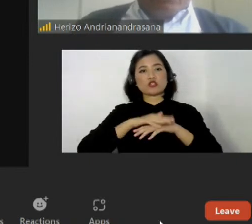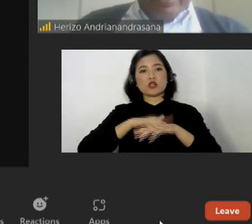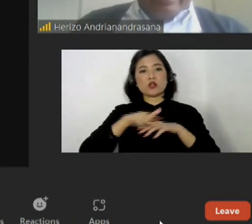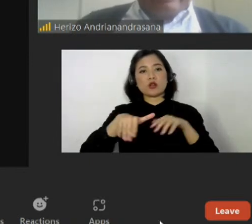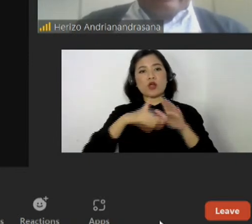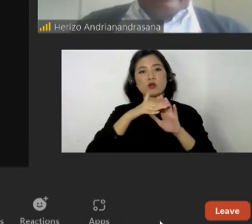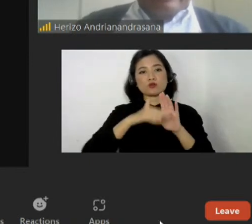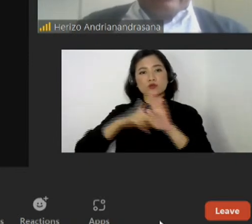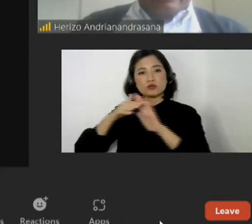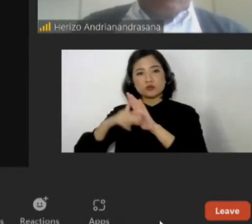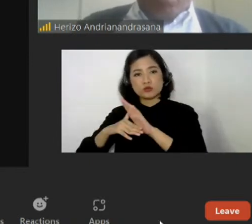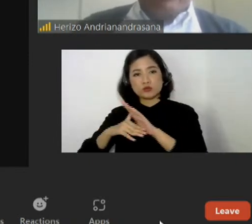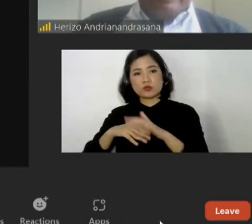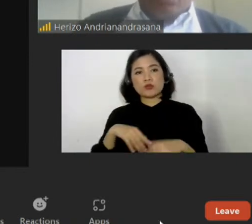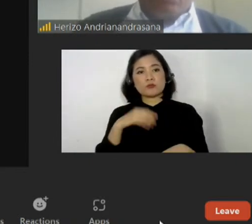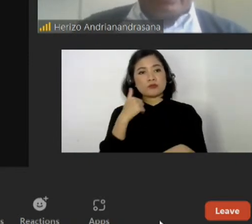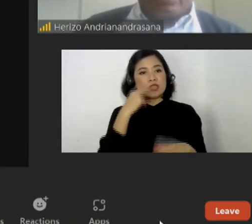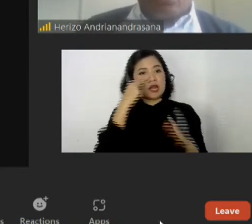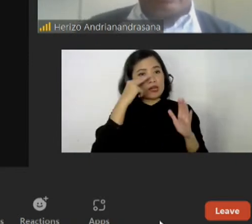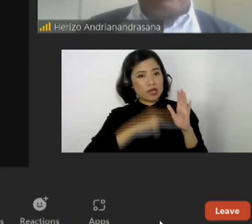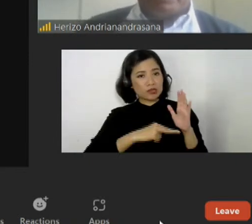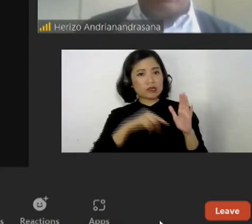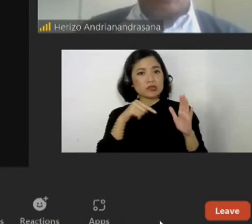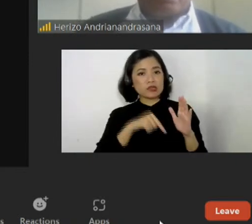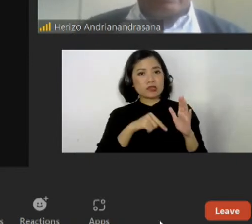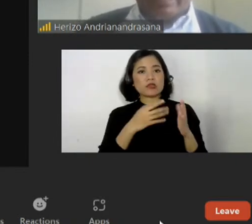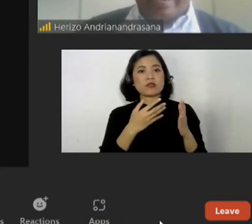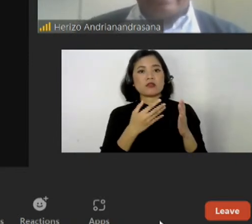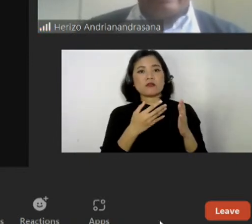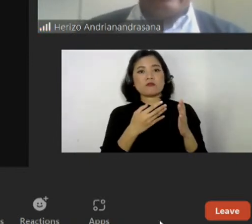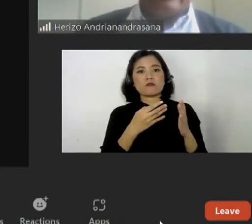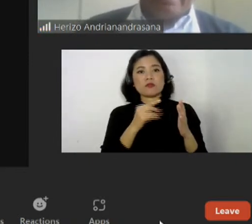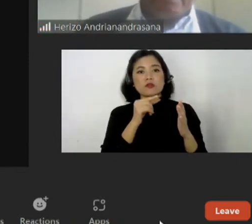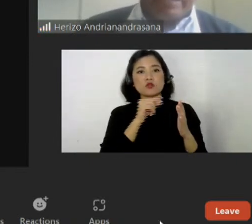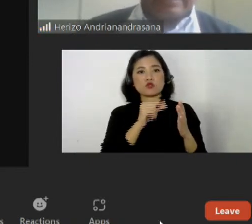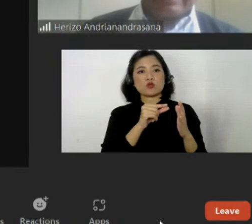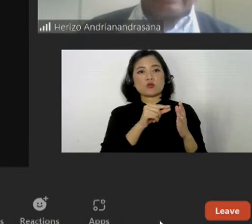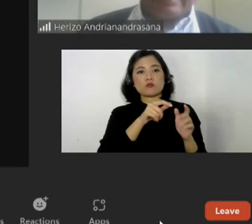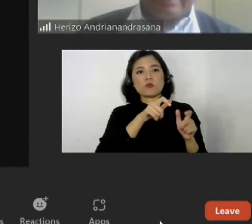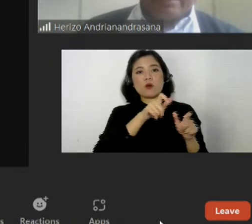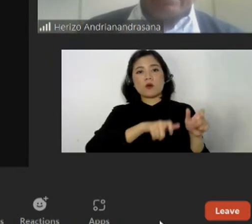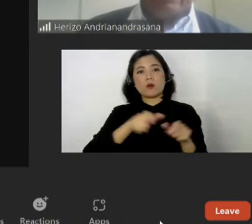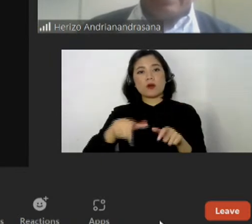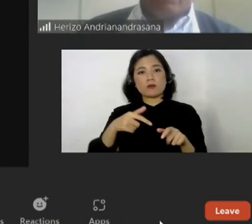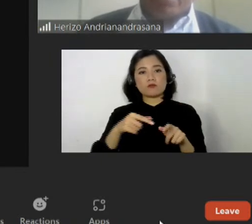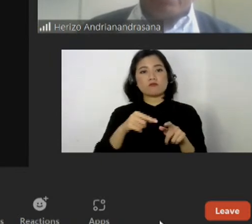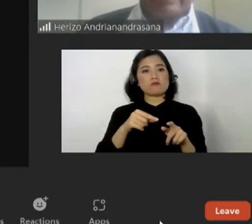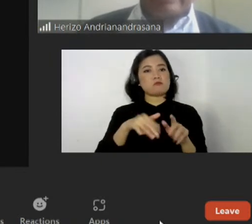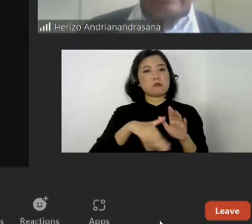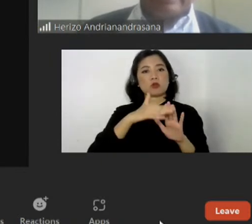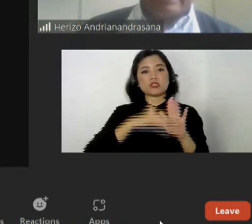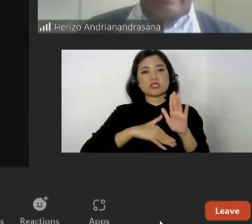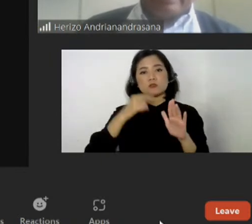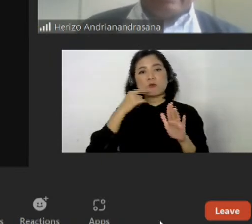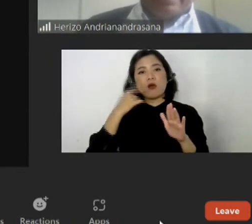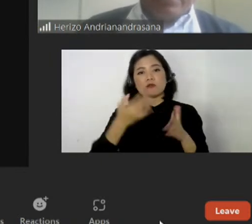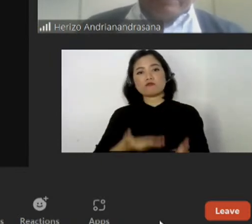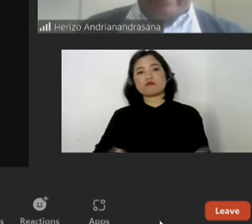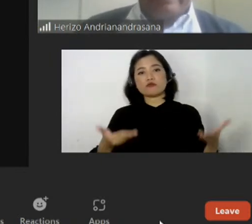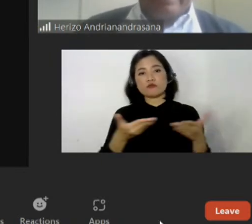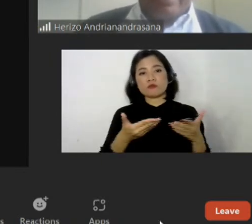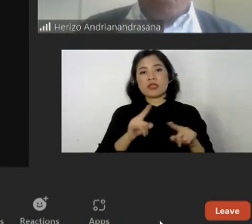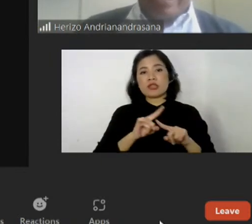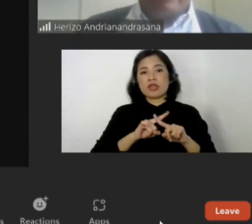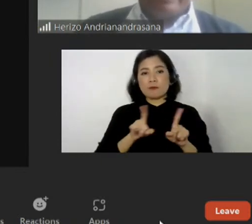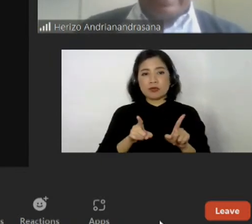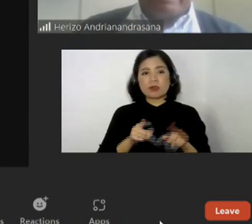we can see that poverty often causes people to put higher pressures on the environment.